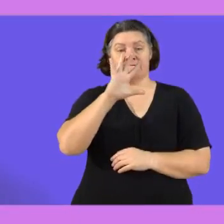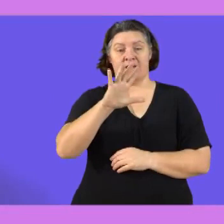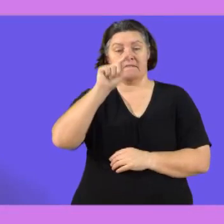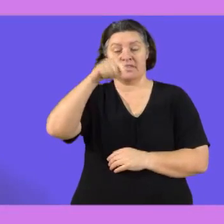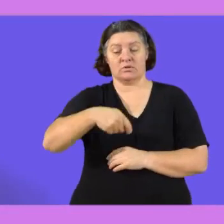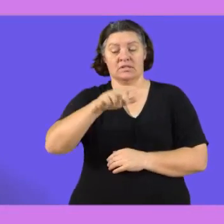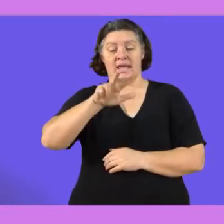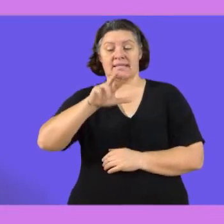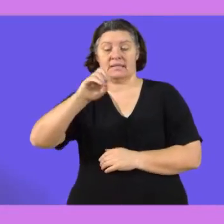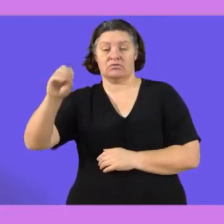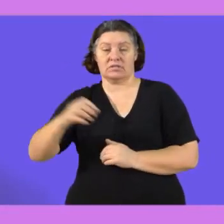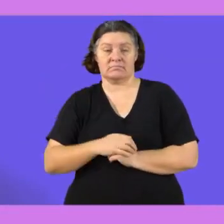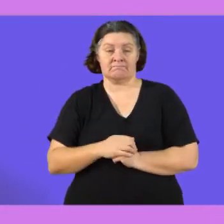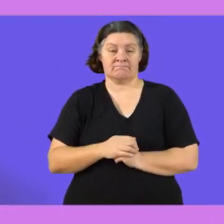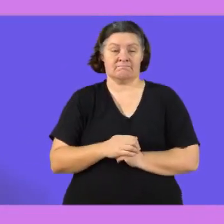plus